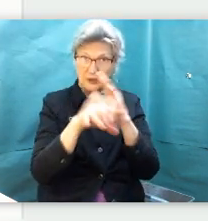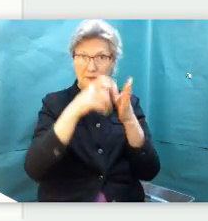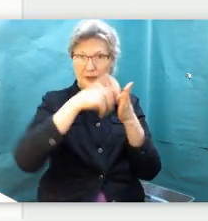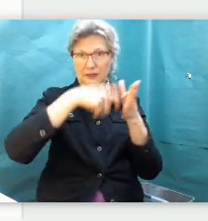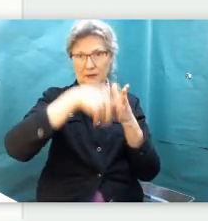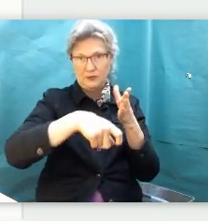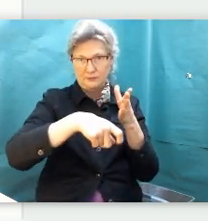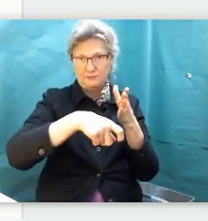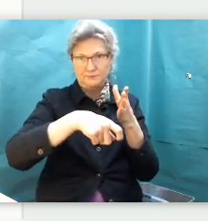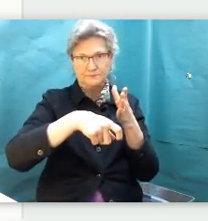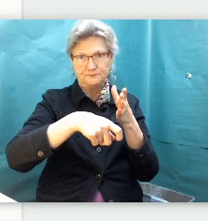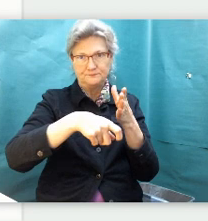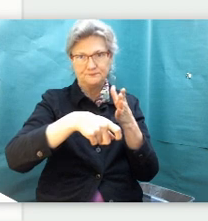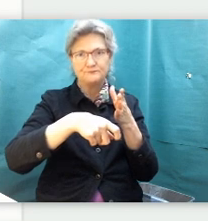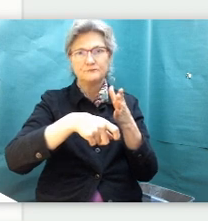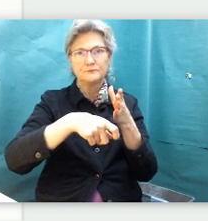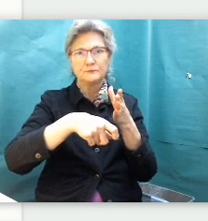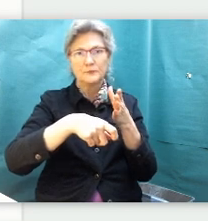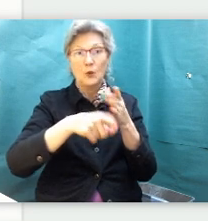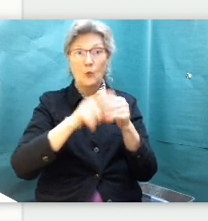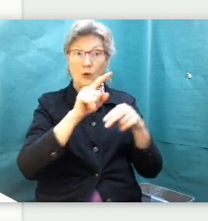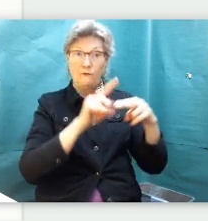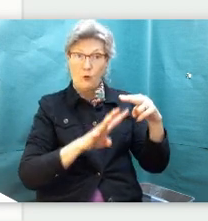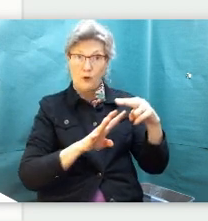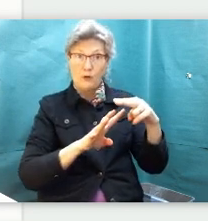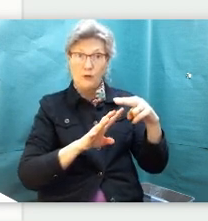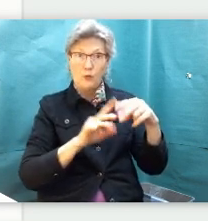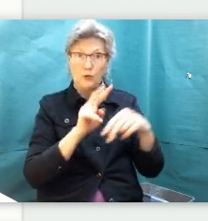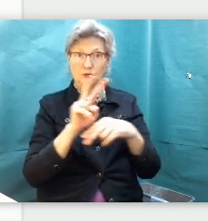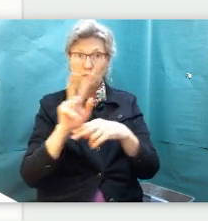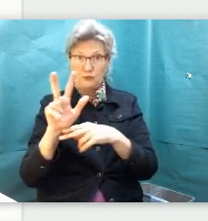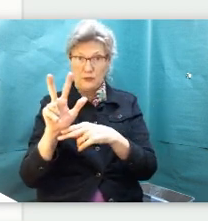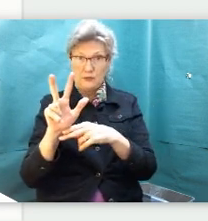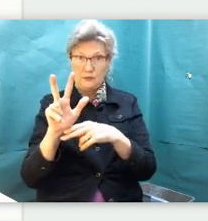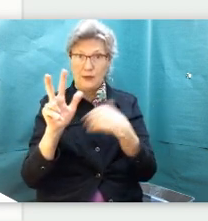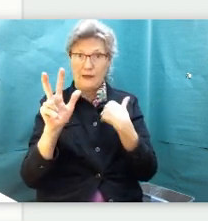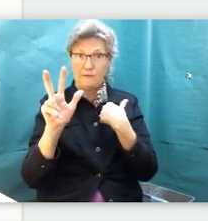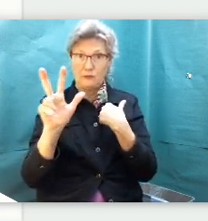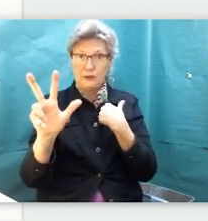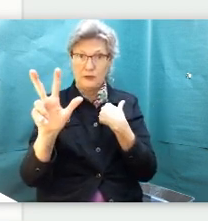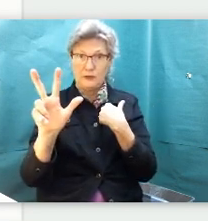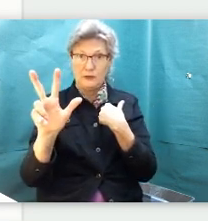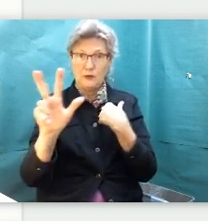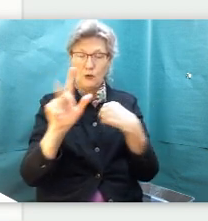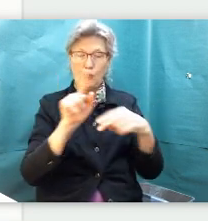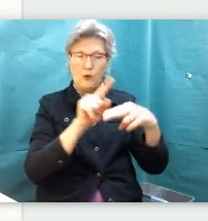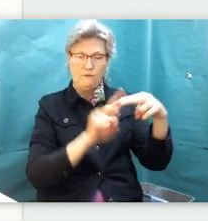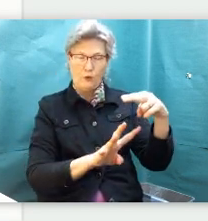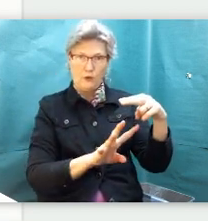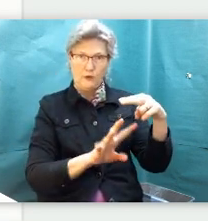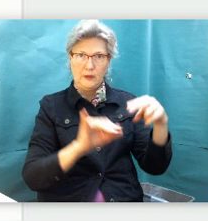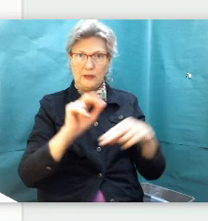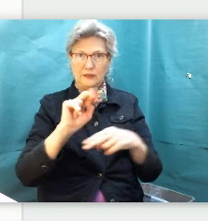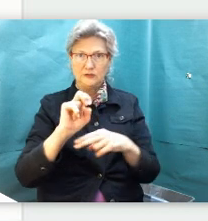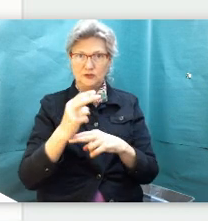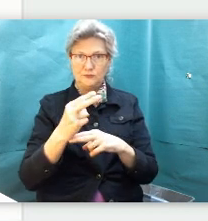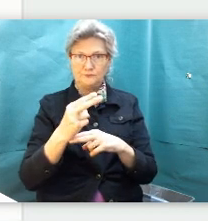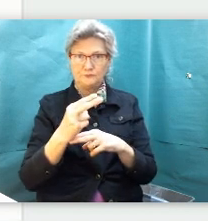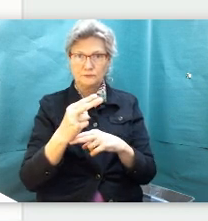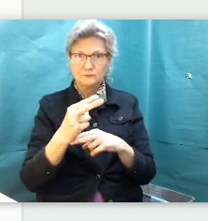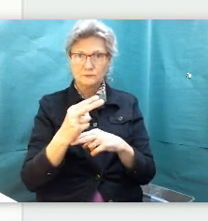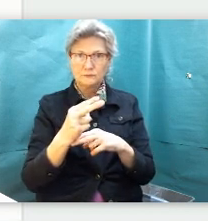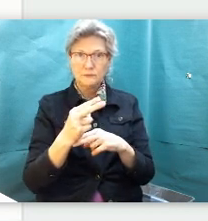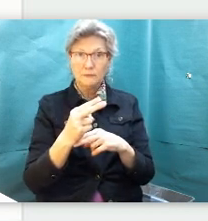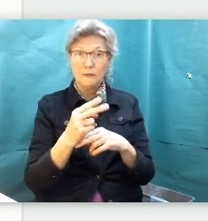table. All right, so 1/4, we had 1, 2, 3. 1, 2,